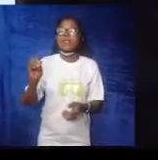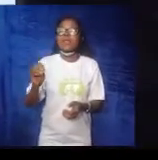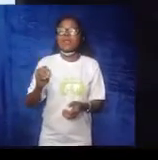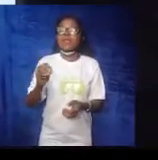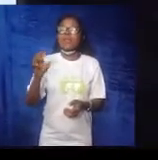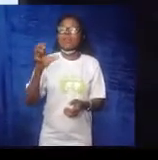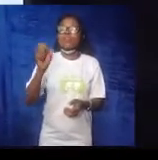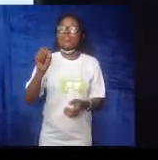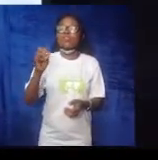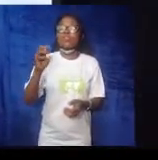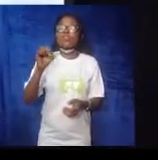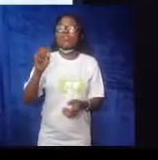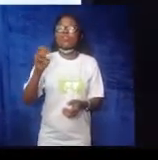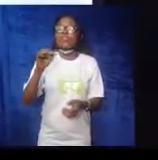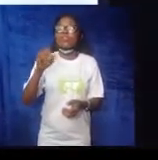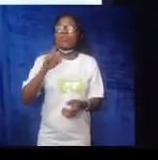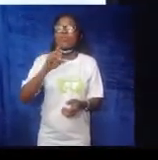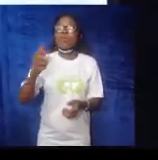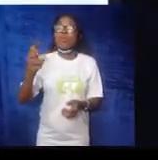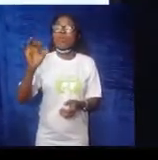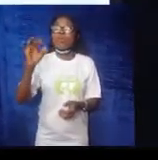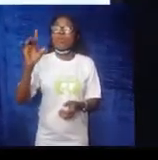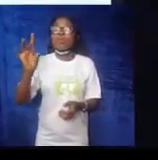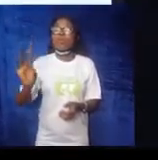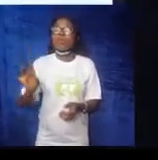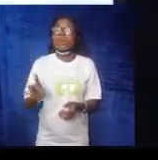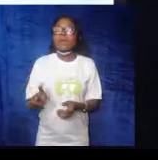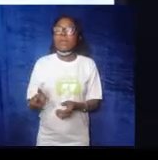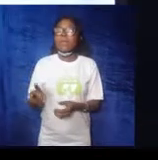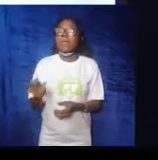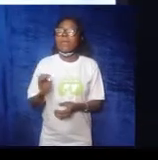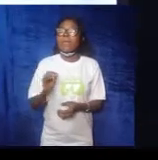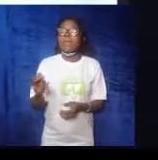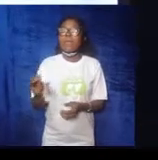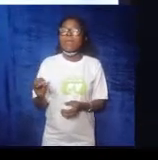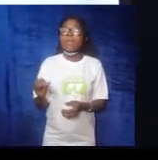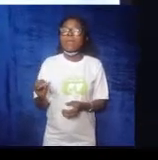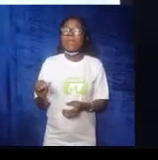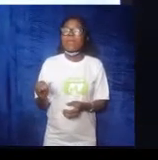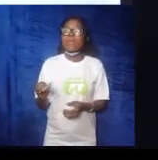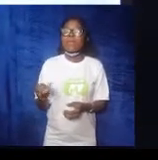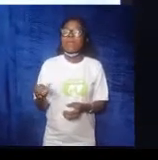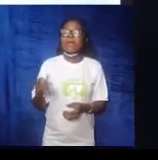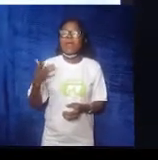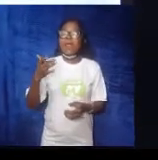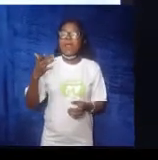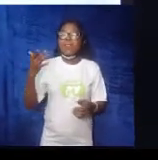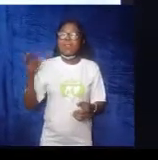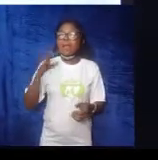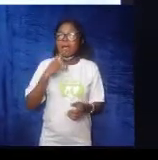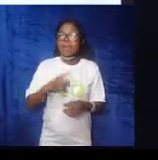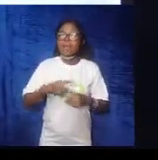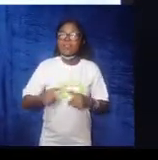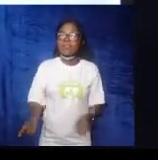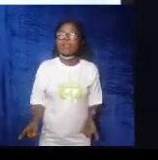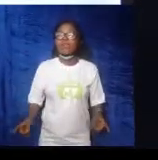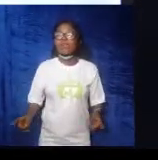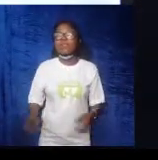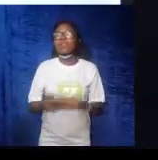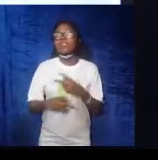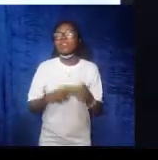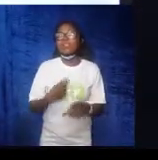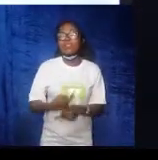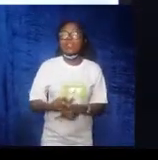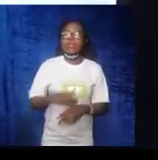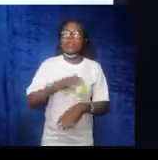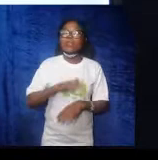supplementary, so 180. So I will sing the song now, listen attentively. There are different types of angles,